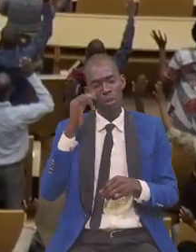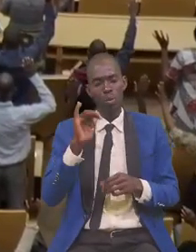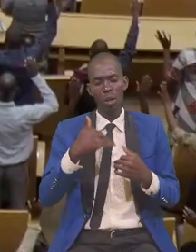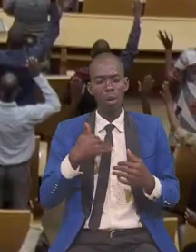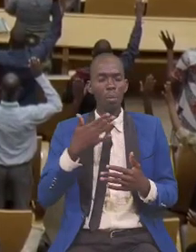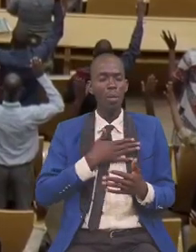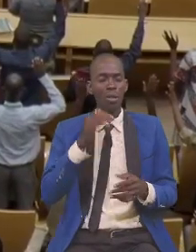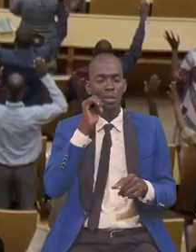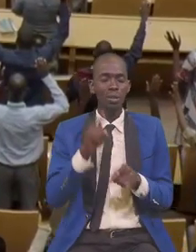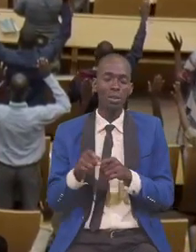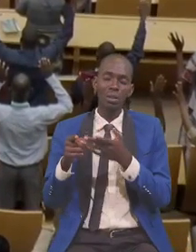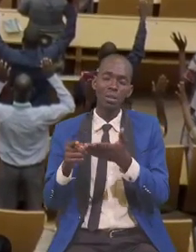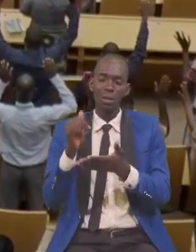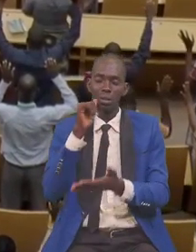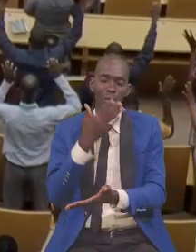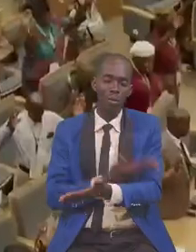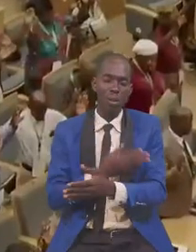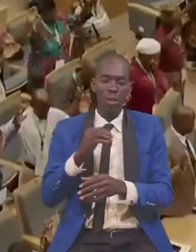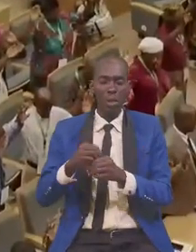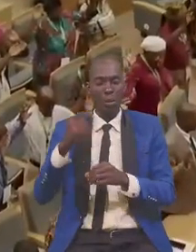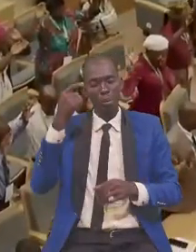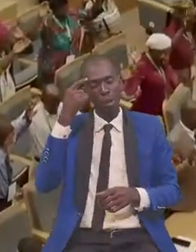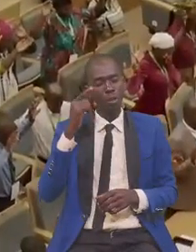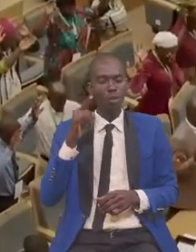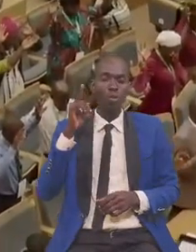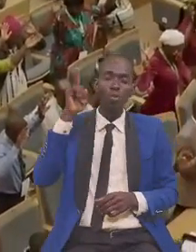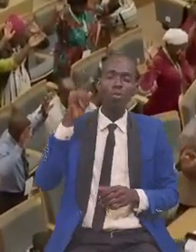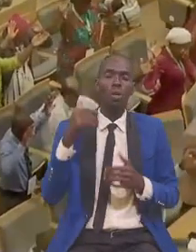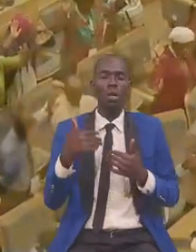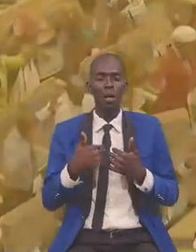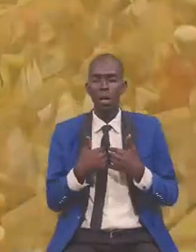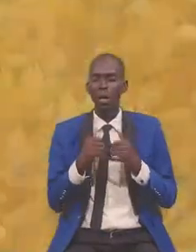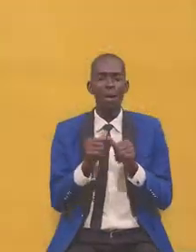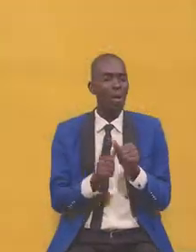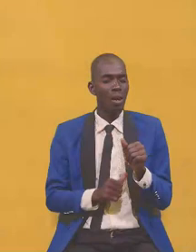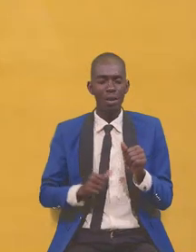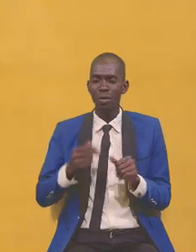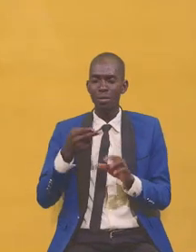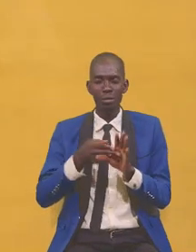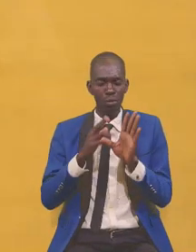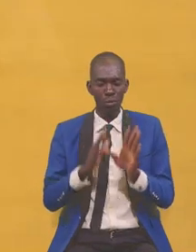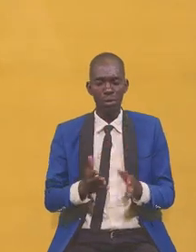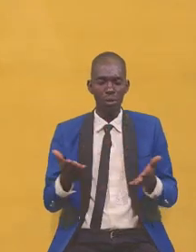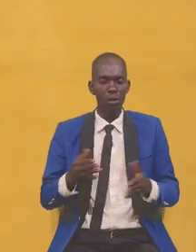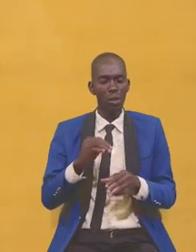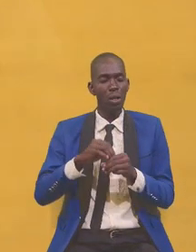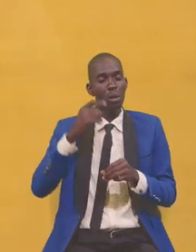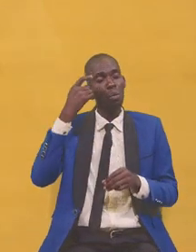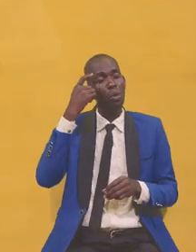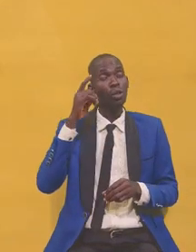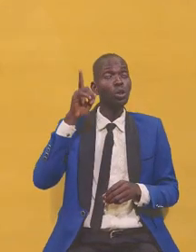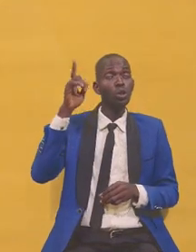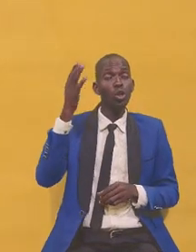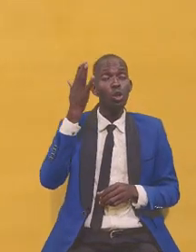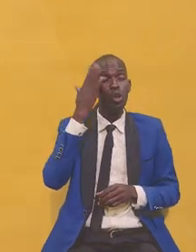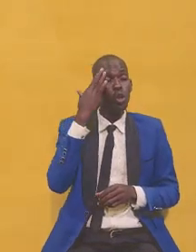my sister, daughter in mind. You had every participant in mind. You